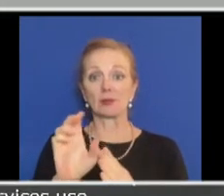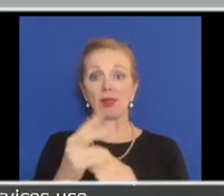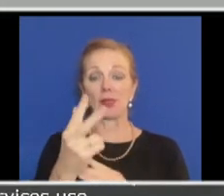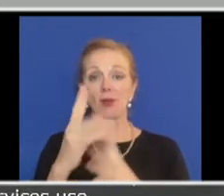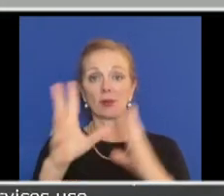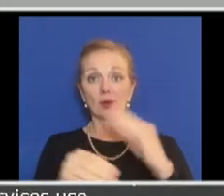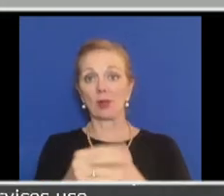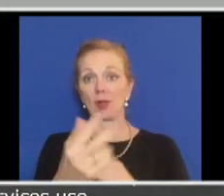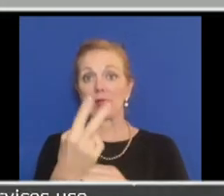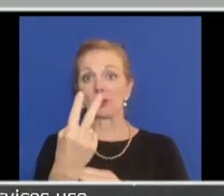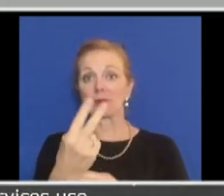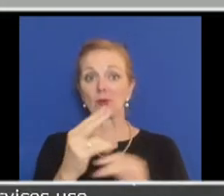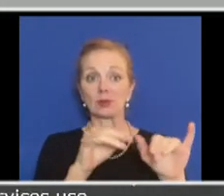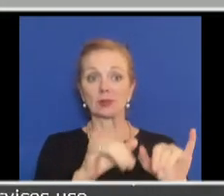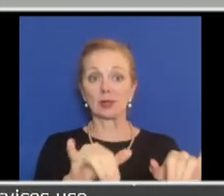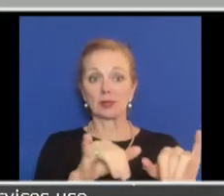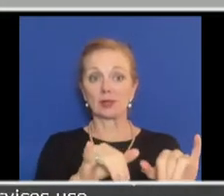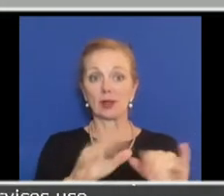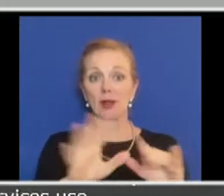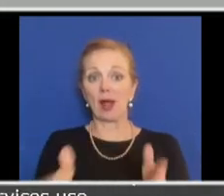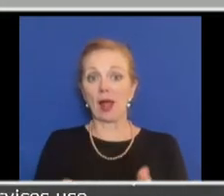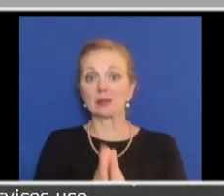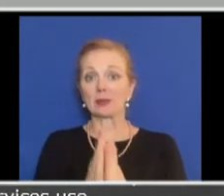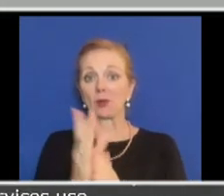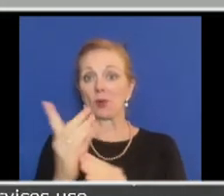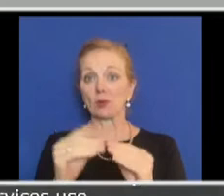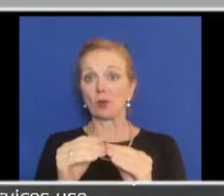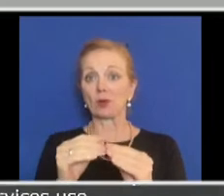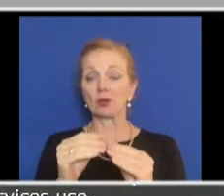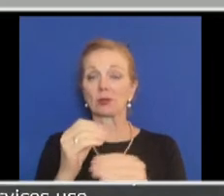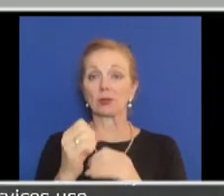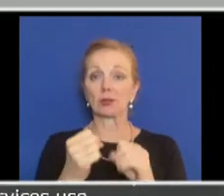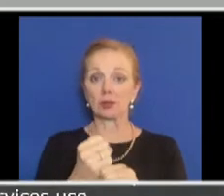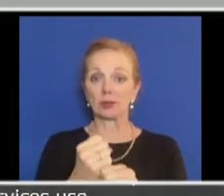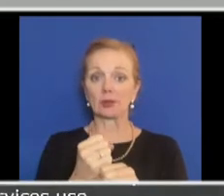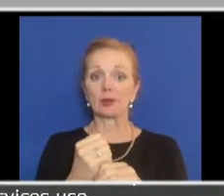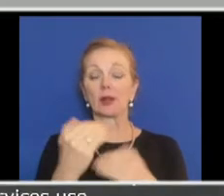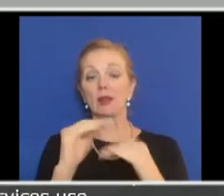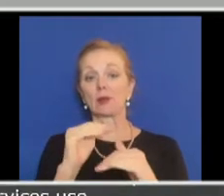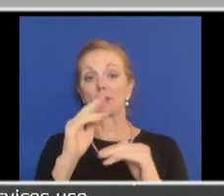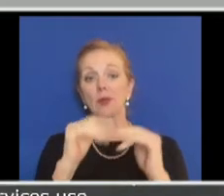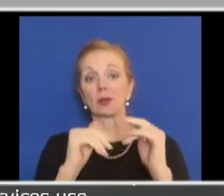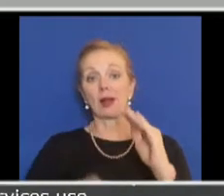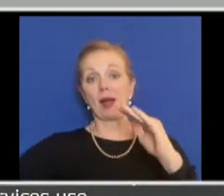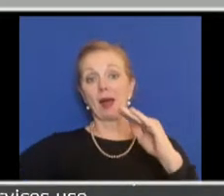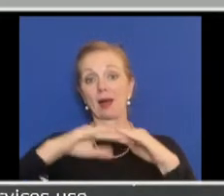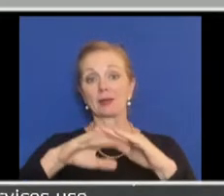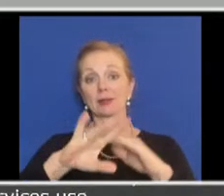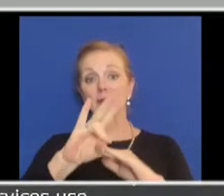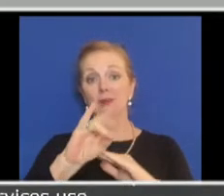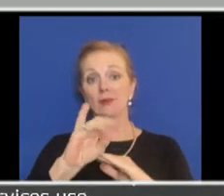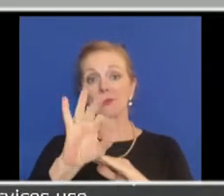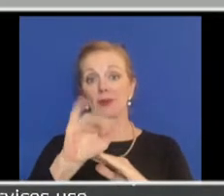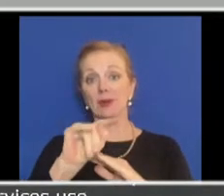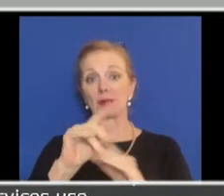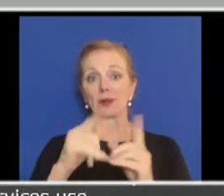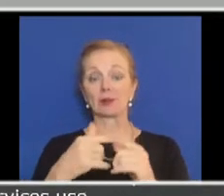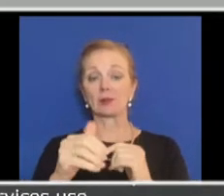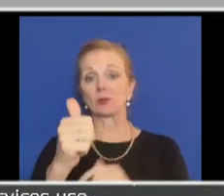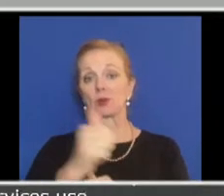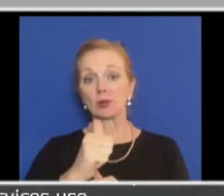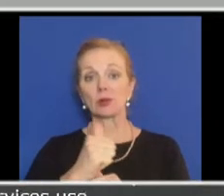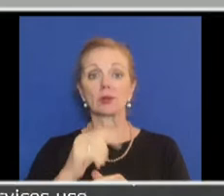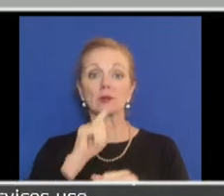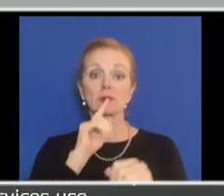two is standard they're requesting one additional year does limit Building height to 70 feet and does have transportation commitments that include the